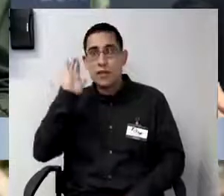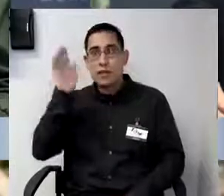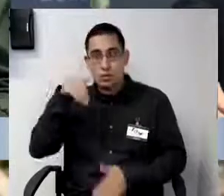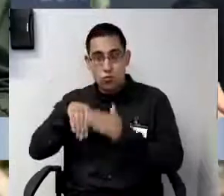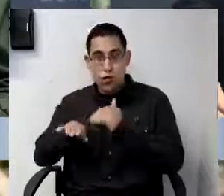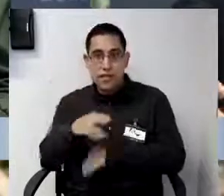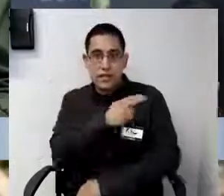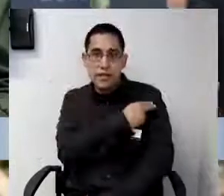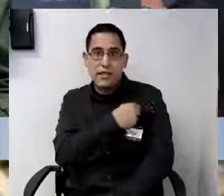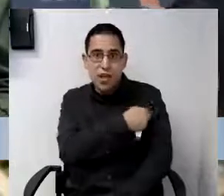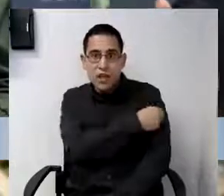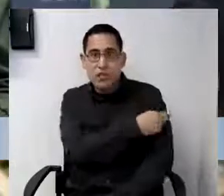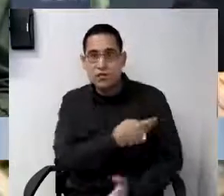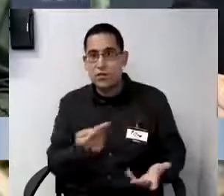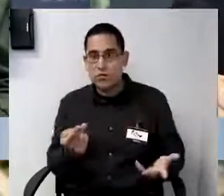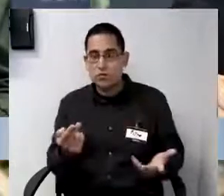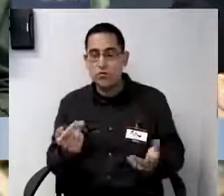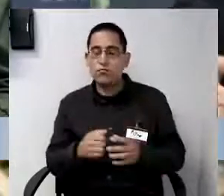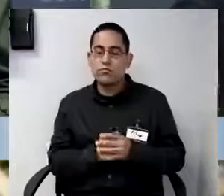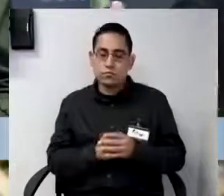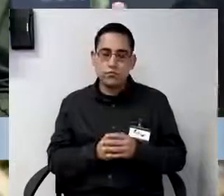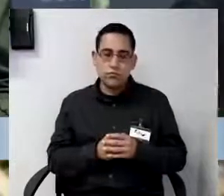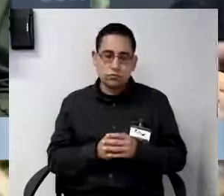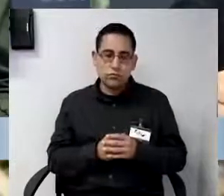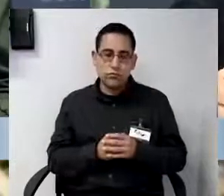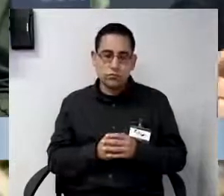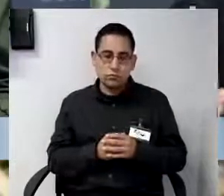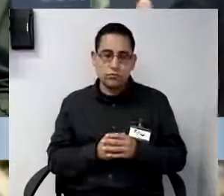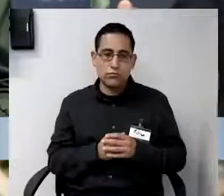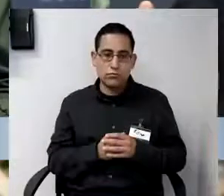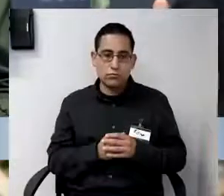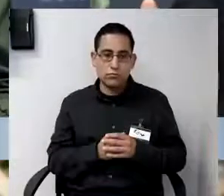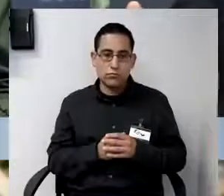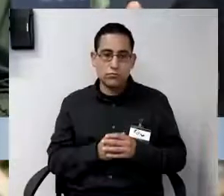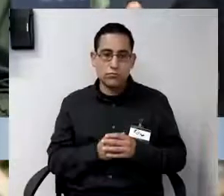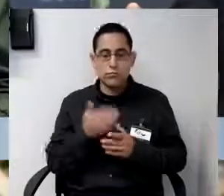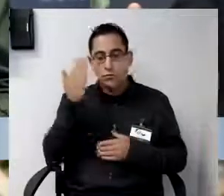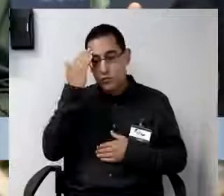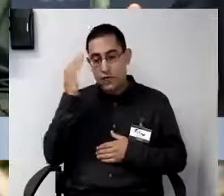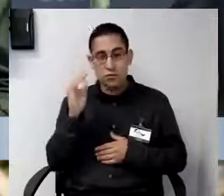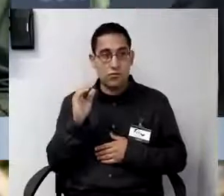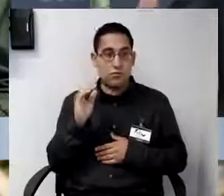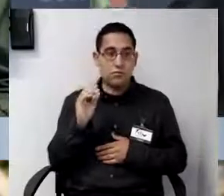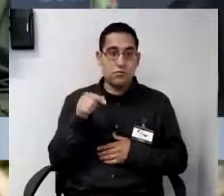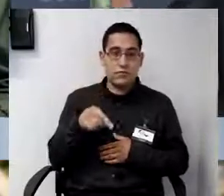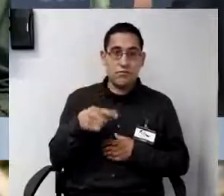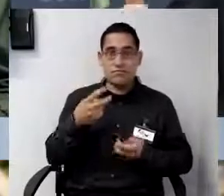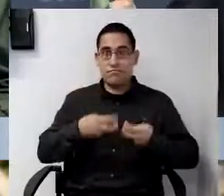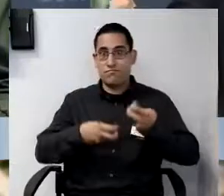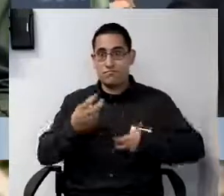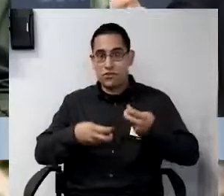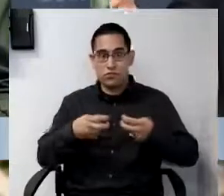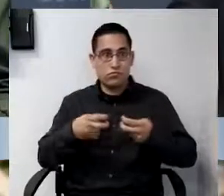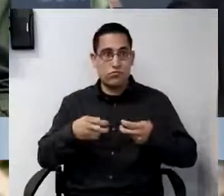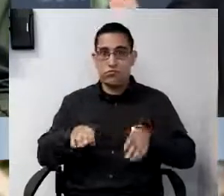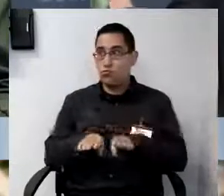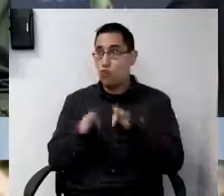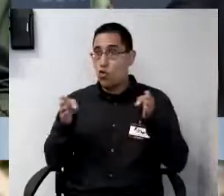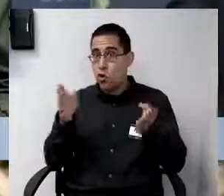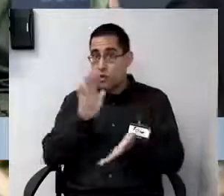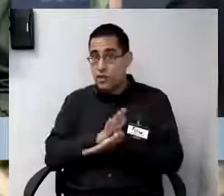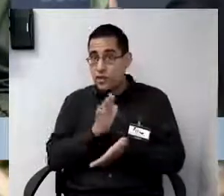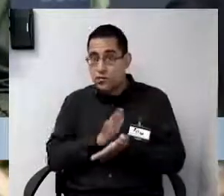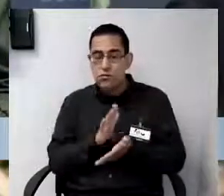die of the virus, which I know makes the whole issue about opening schools or not even that more,